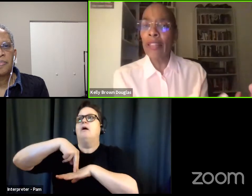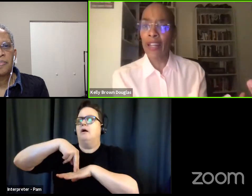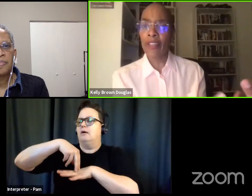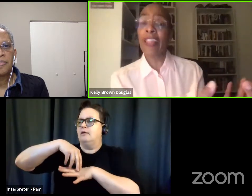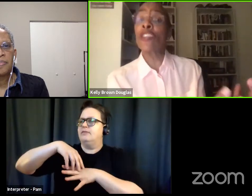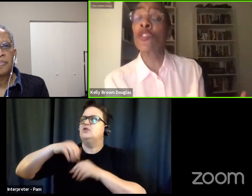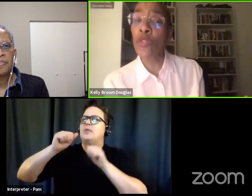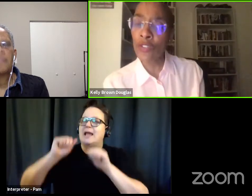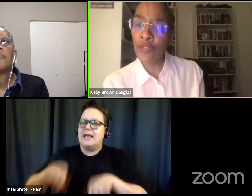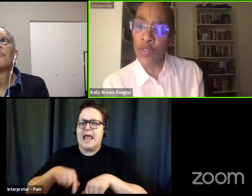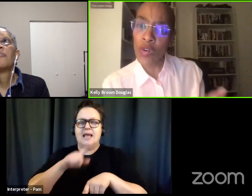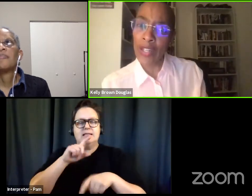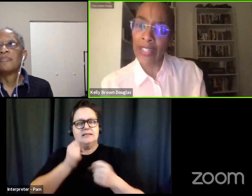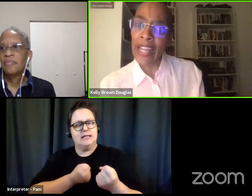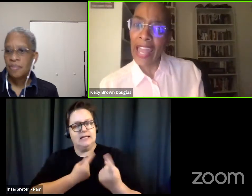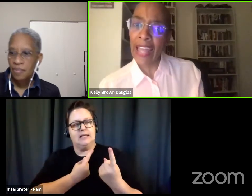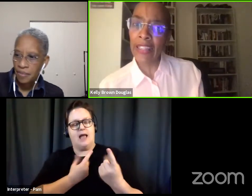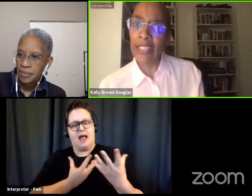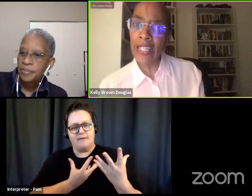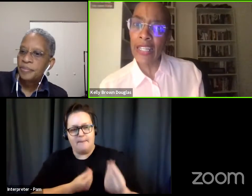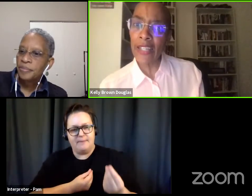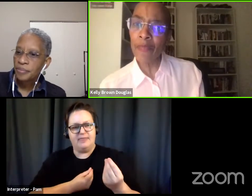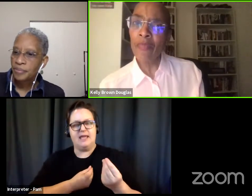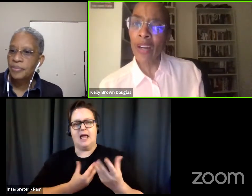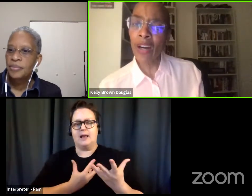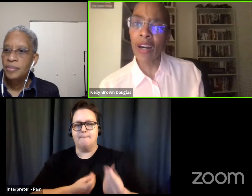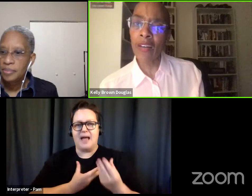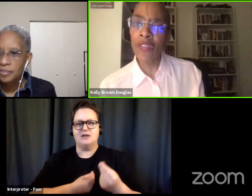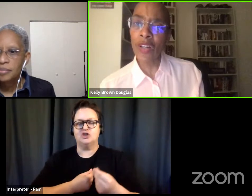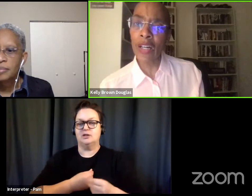for that George Floyd at the knee